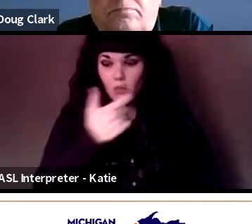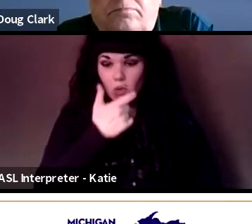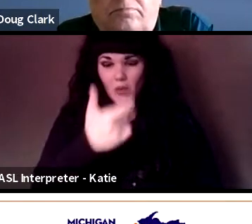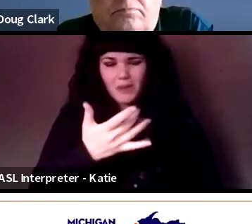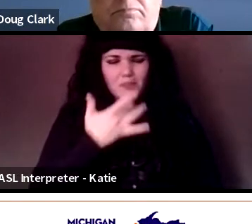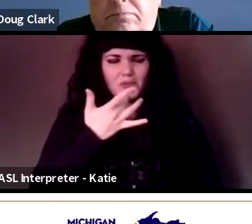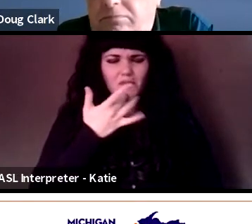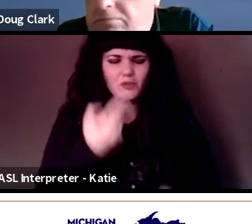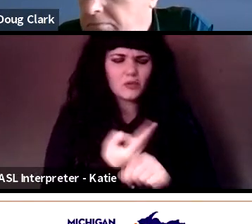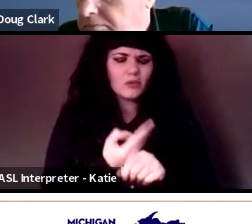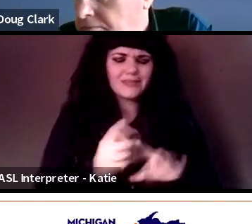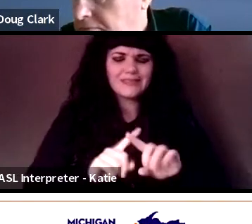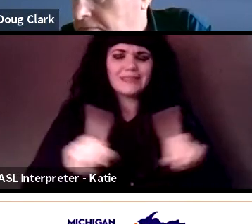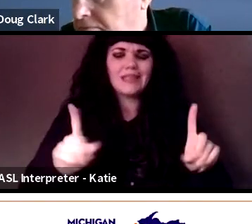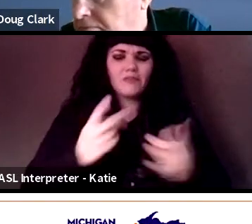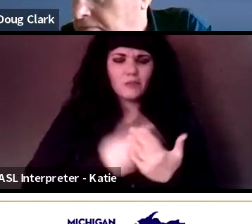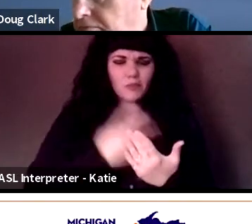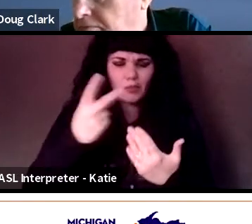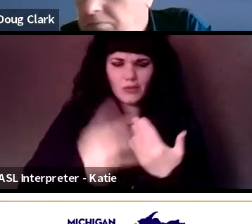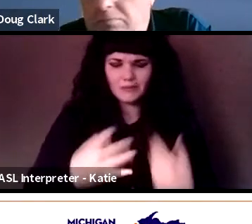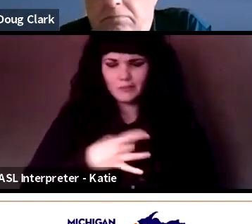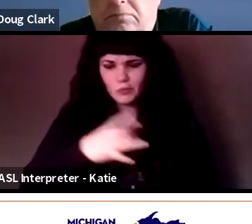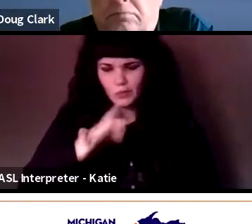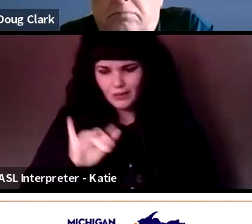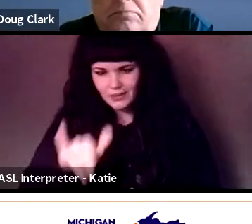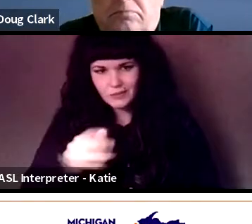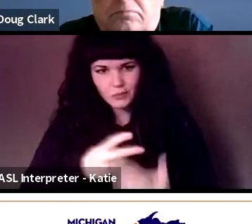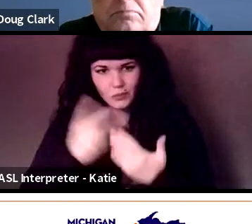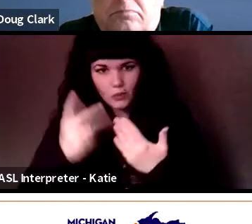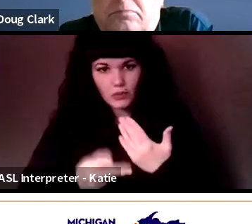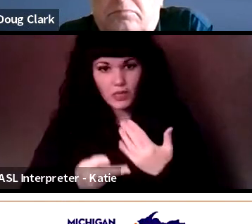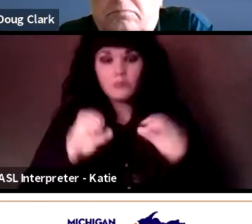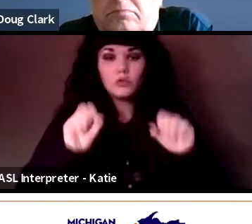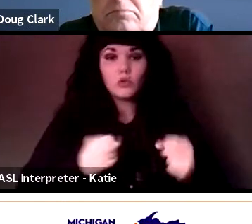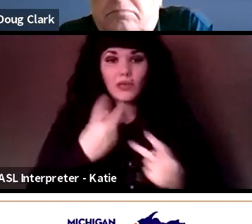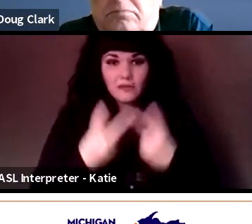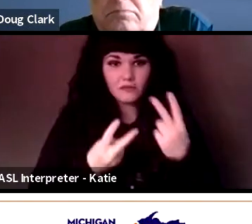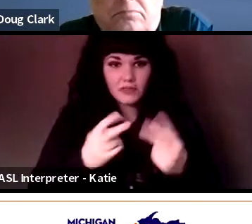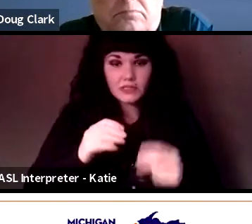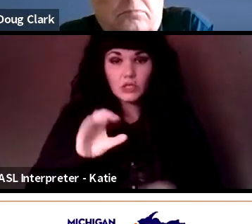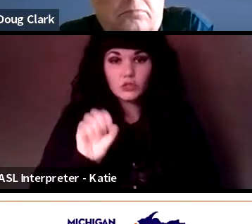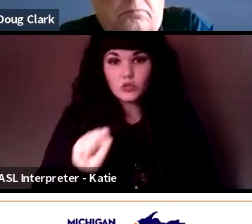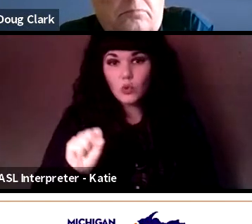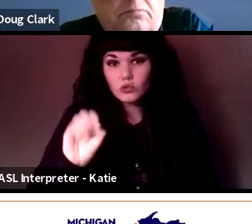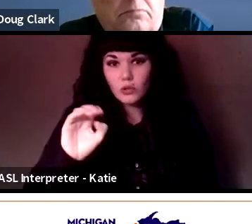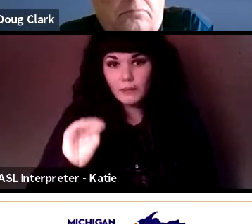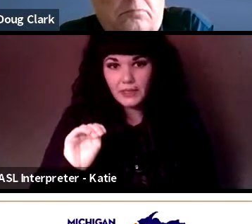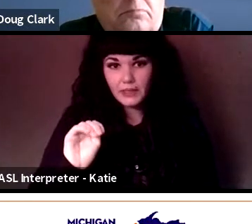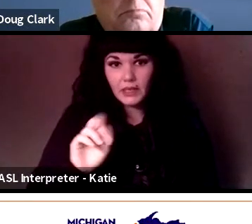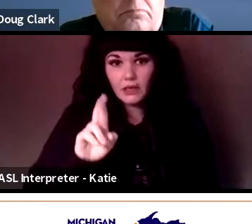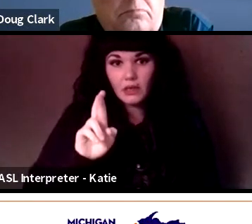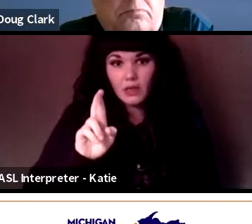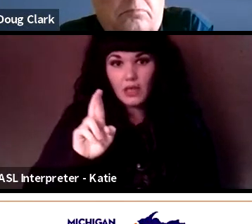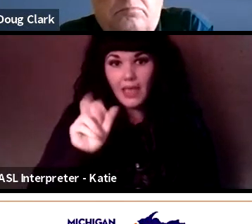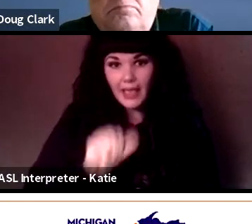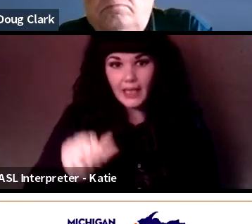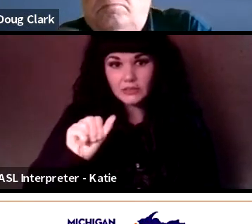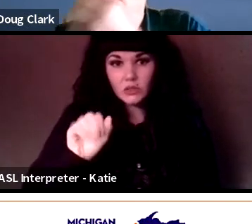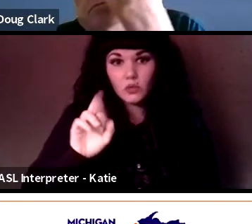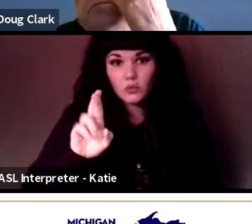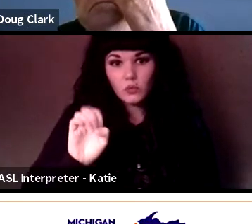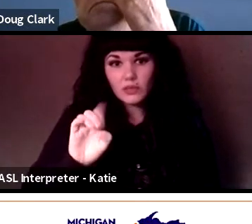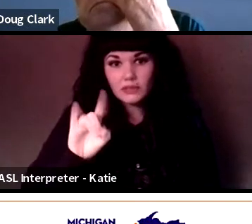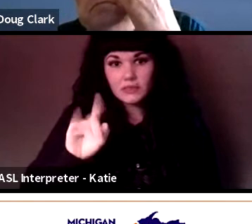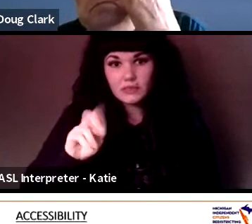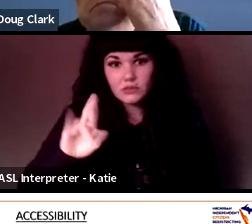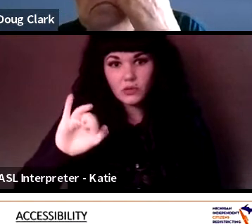different platform than they're currently using, please visit our social media at Redistricting Michigan to find the link for viewing